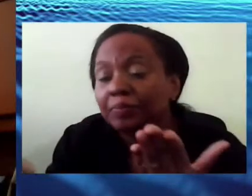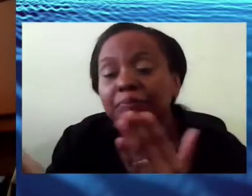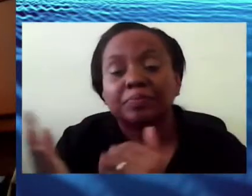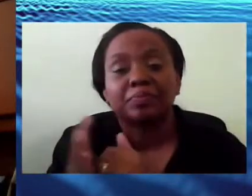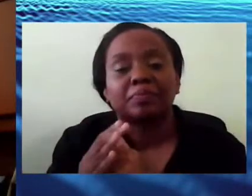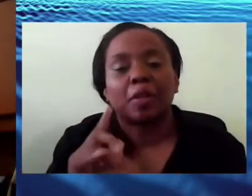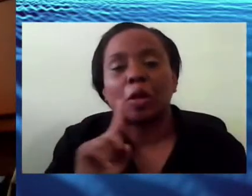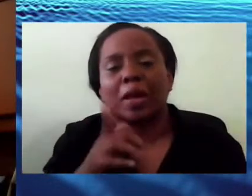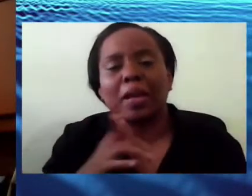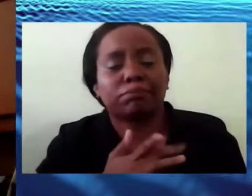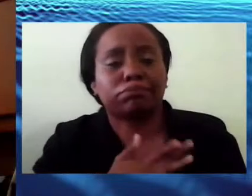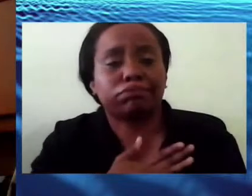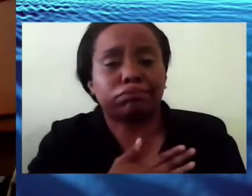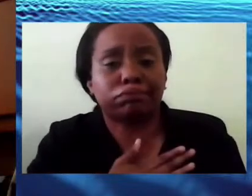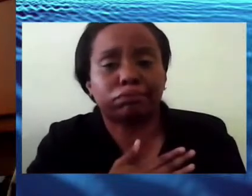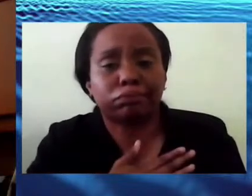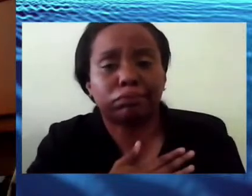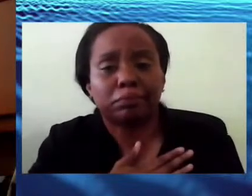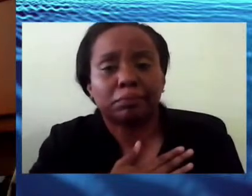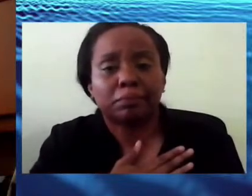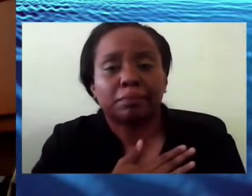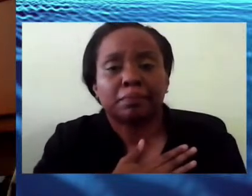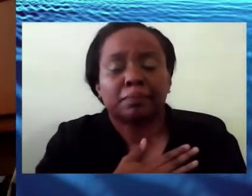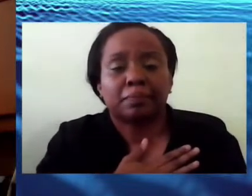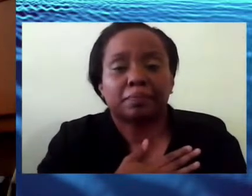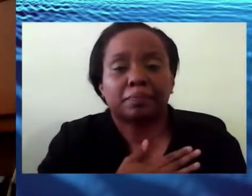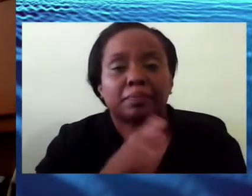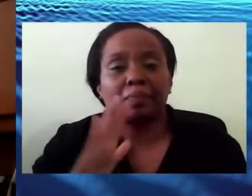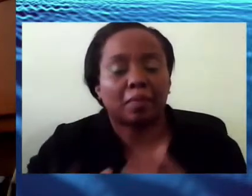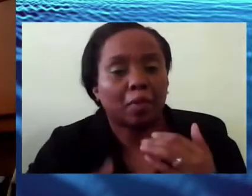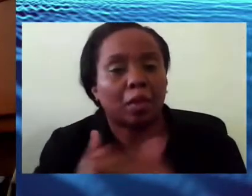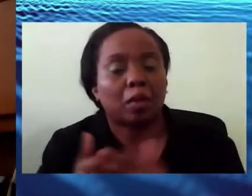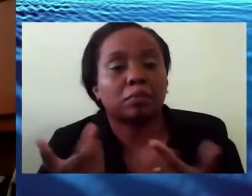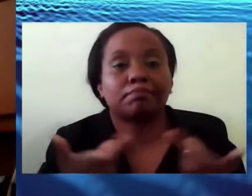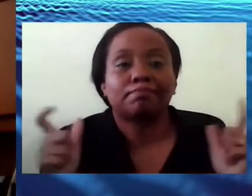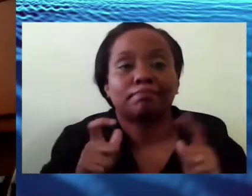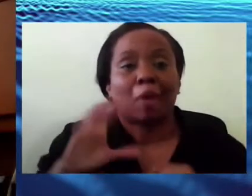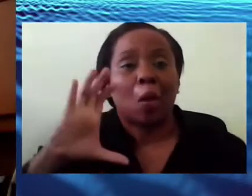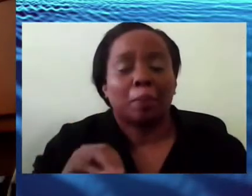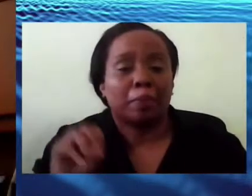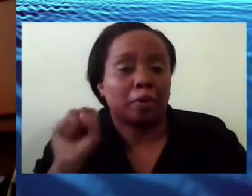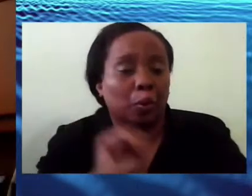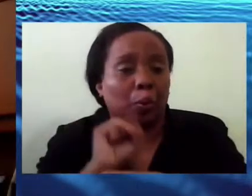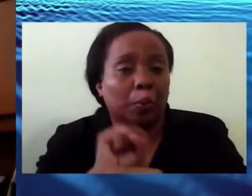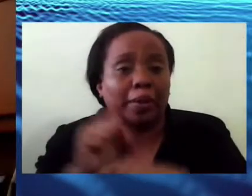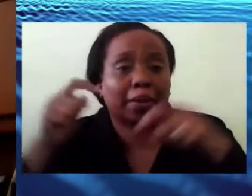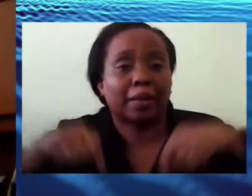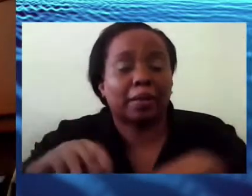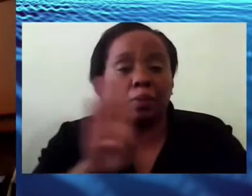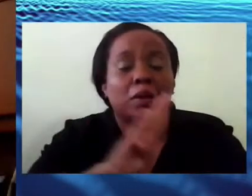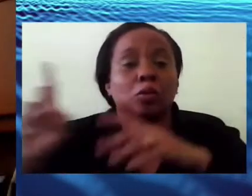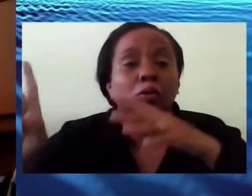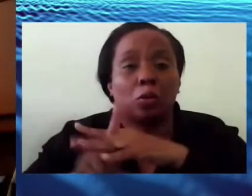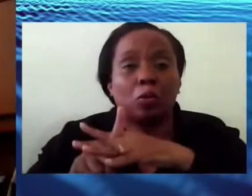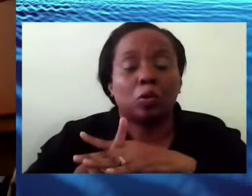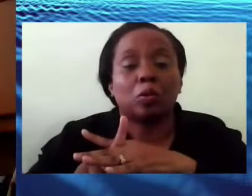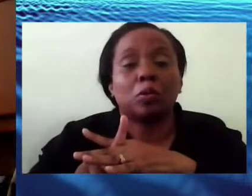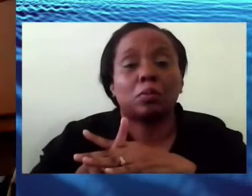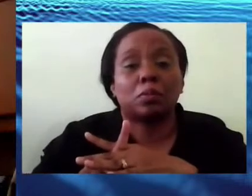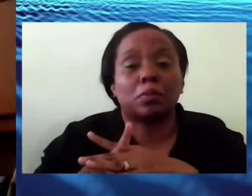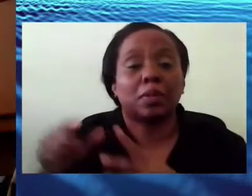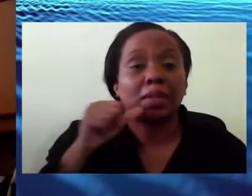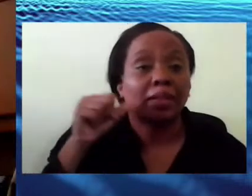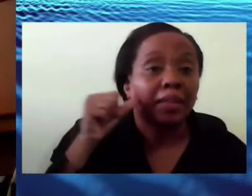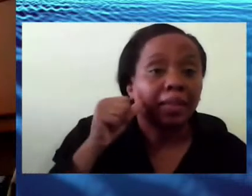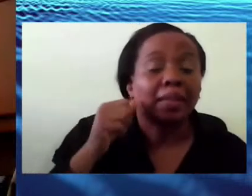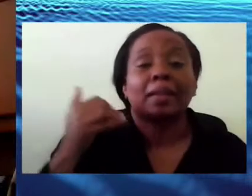her heartfelt appreciation for every one of the major construction companies in Barbados that showed up here over the last few days to